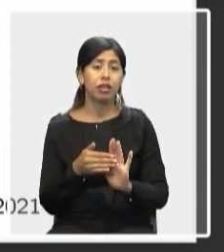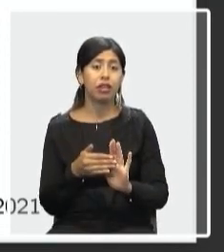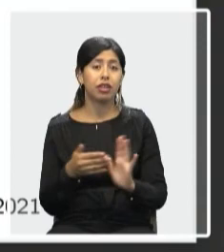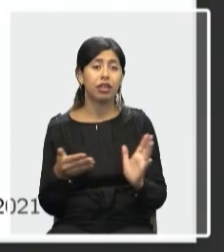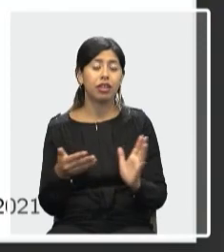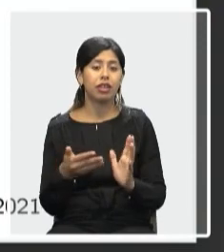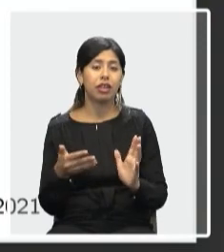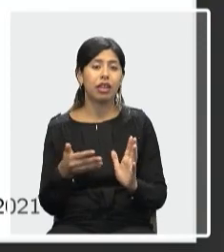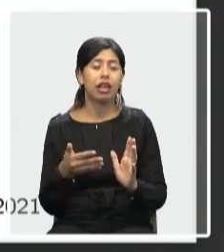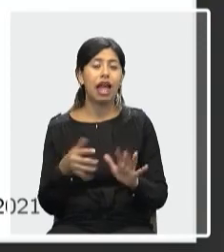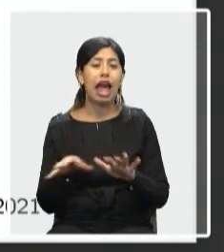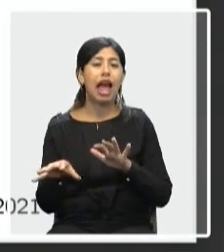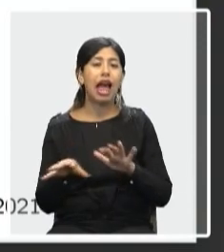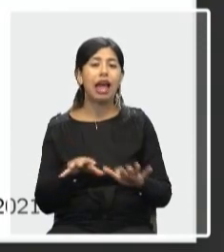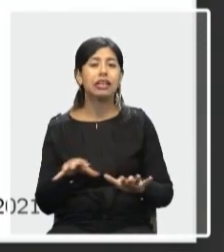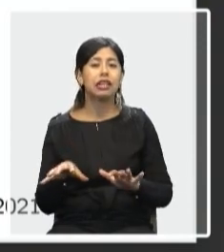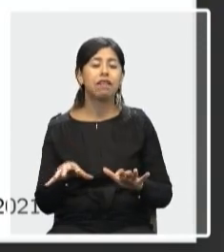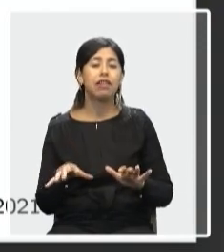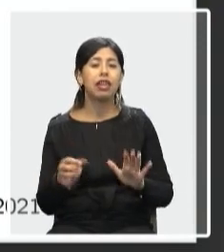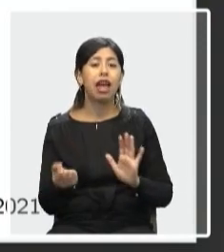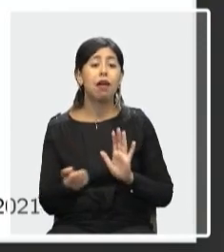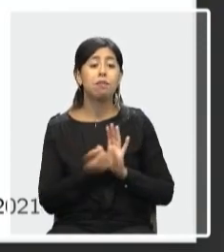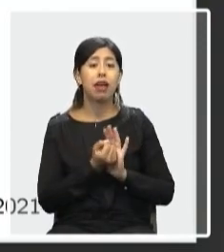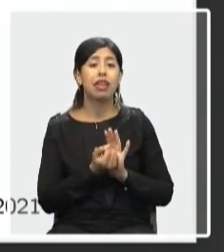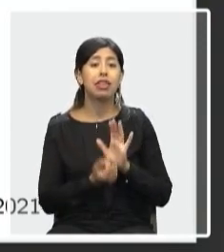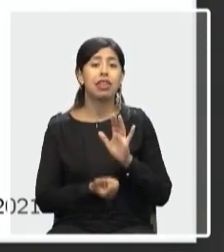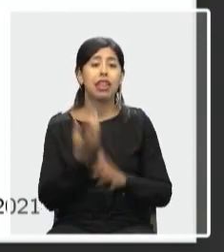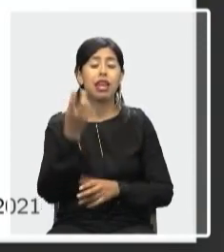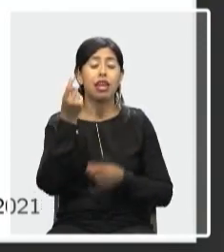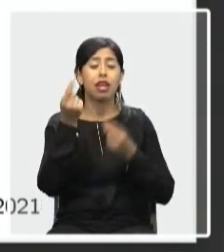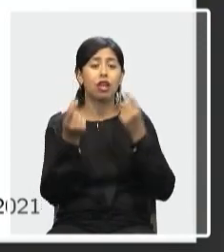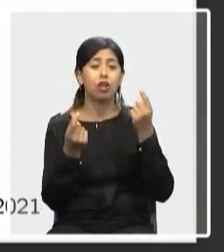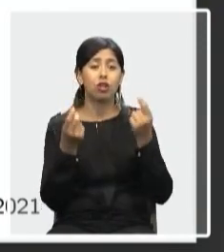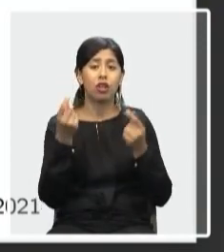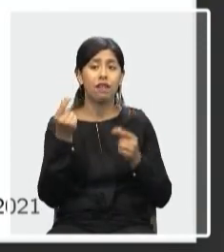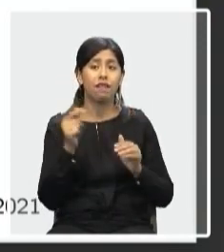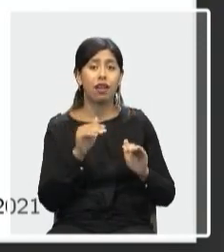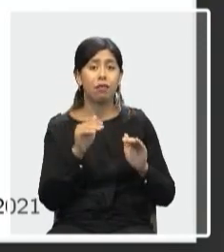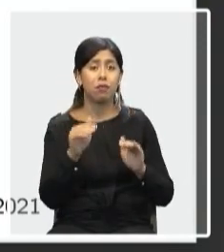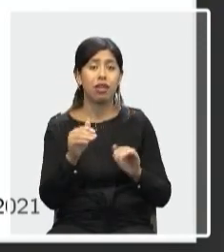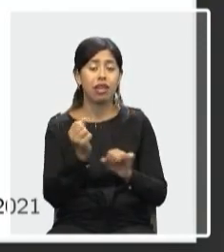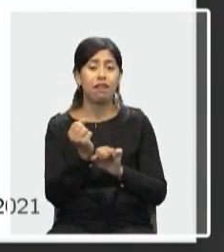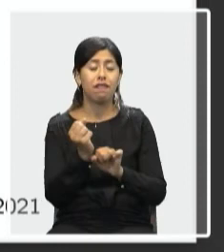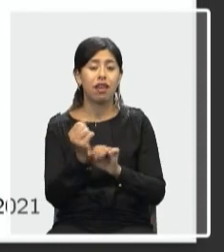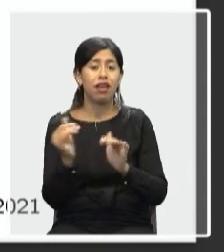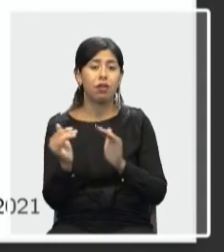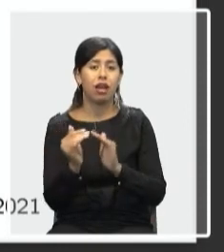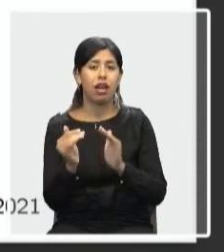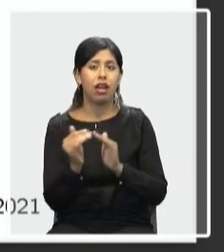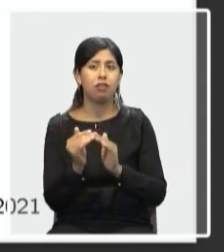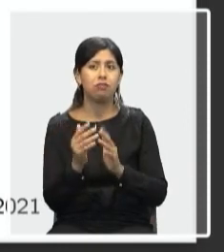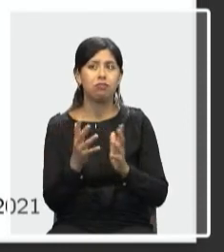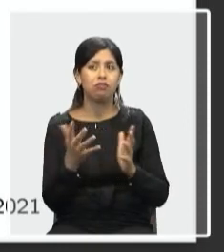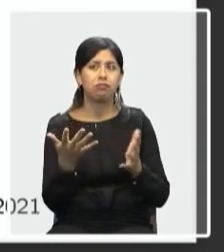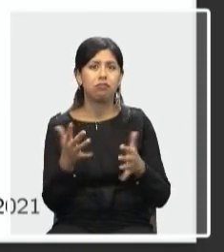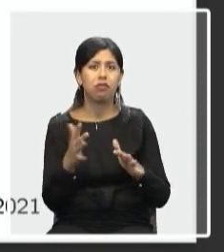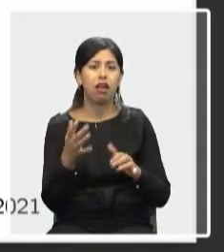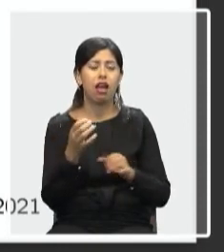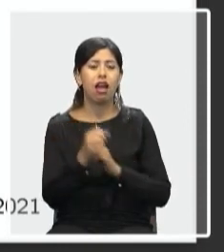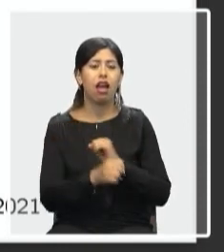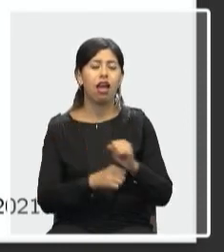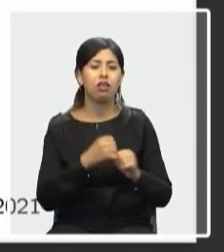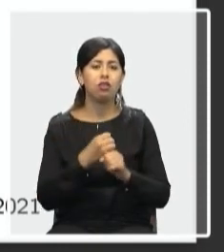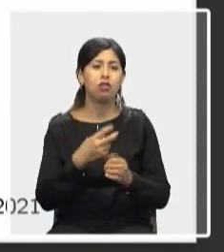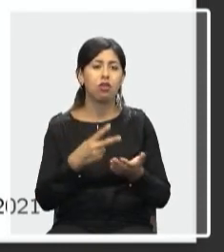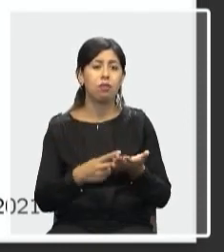innovations that support working from home. So you can see between 2010 and early 2020, there was a